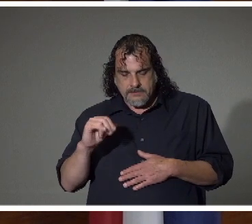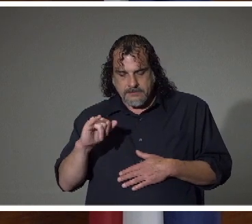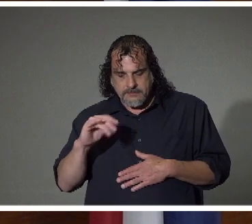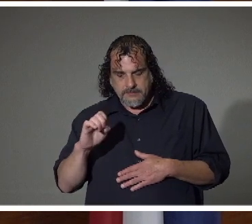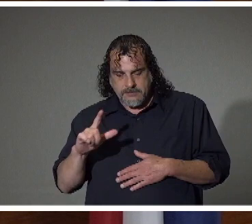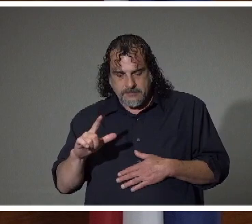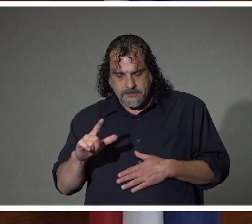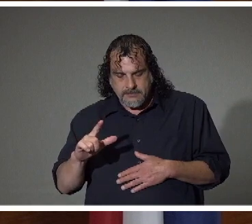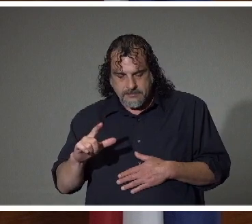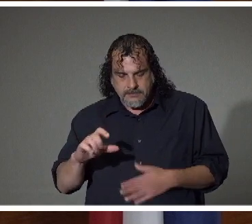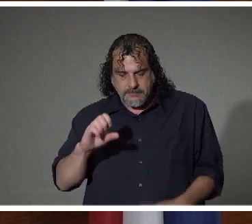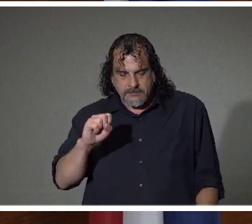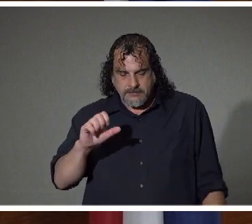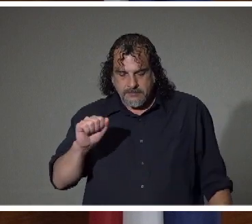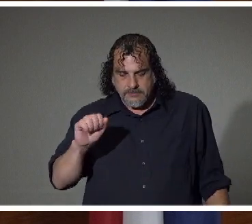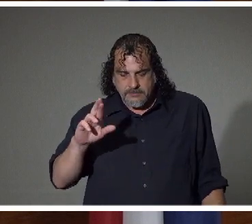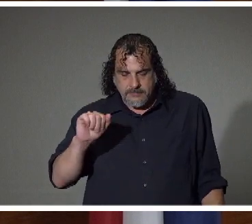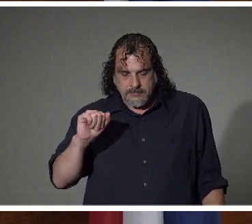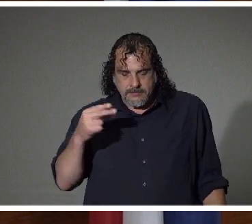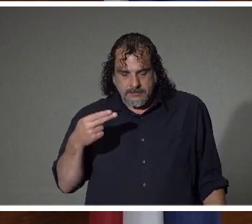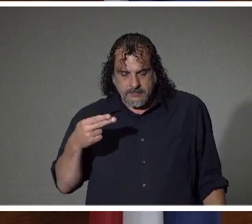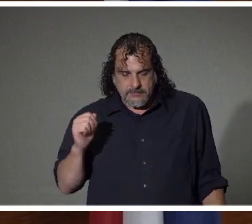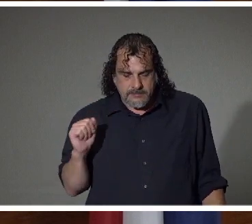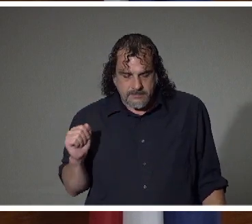Sweet 16 to Sarah Copeland.